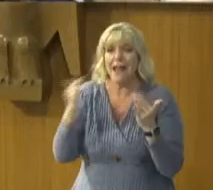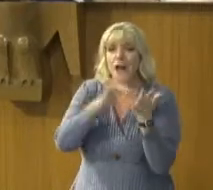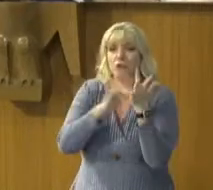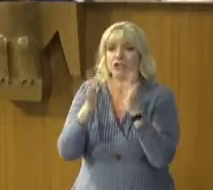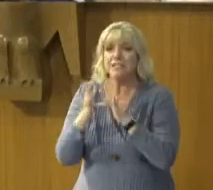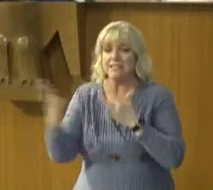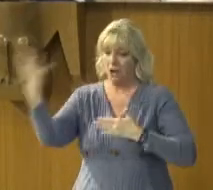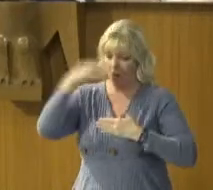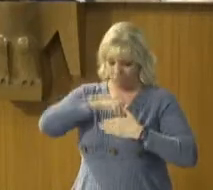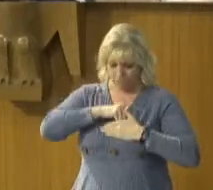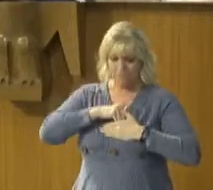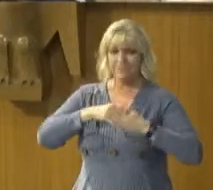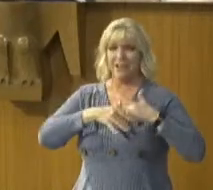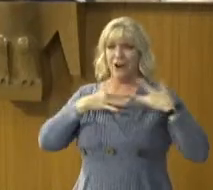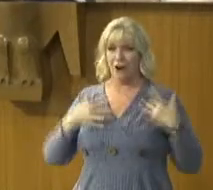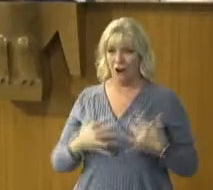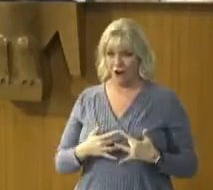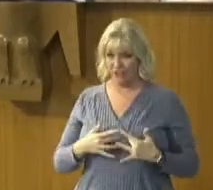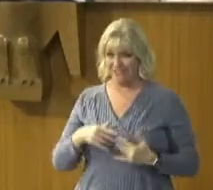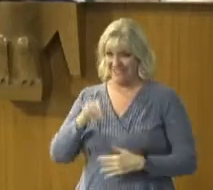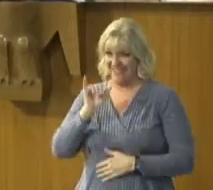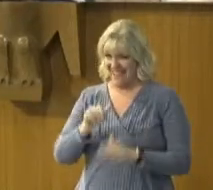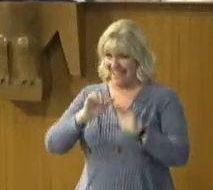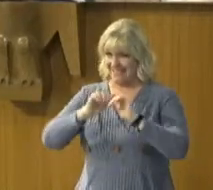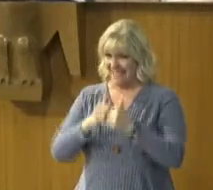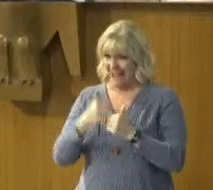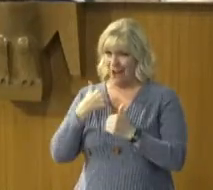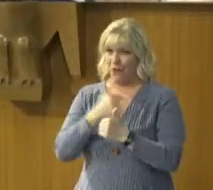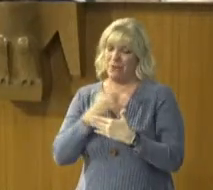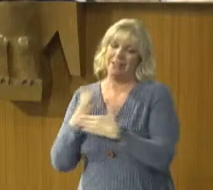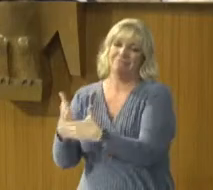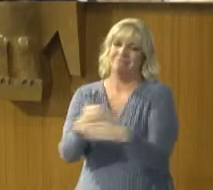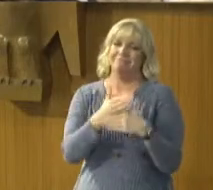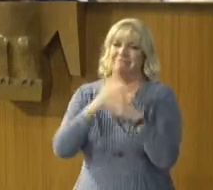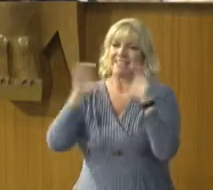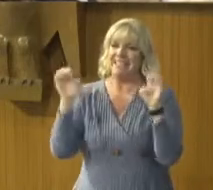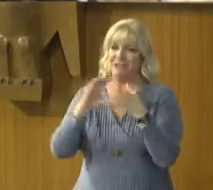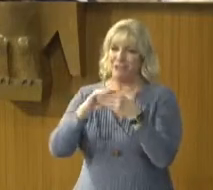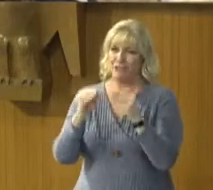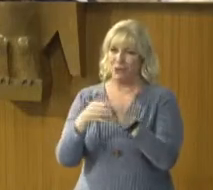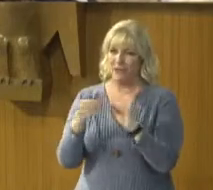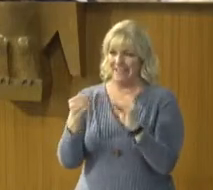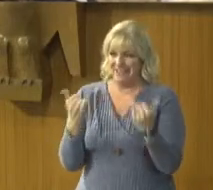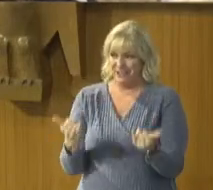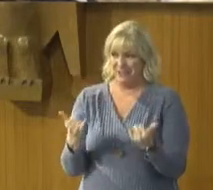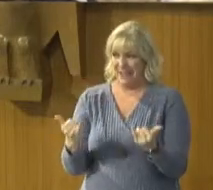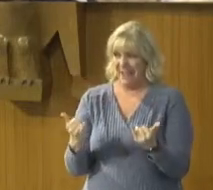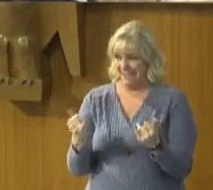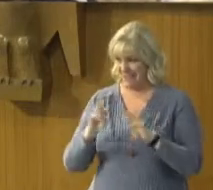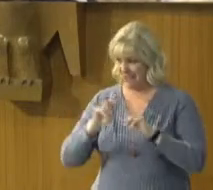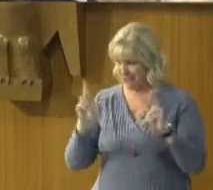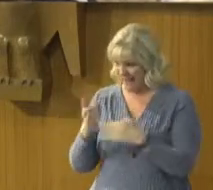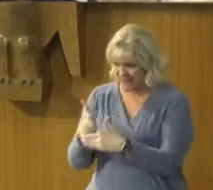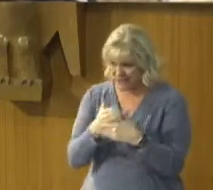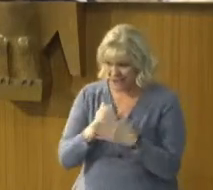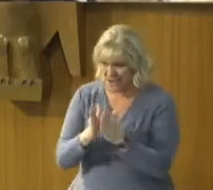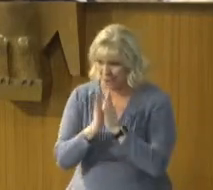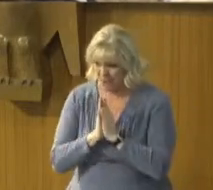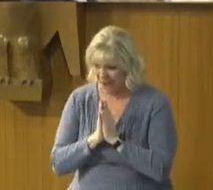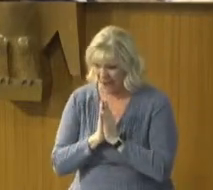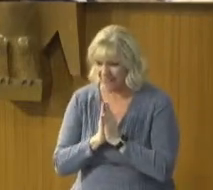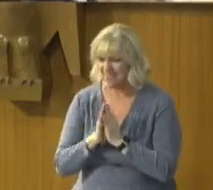and that is how we get to share the Easter story today. Let's share a prayer, my friends, and we'll